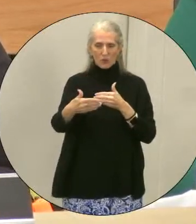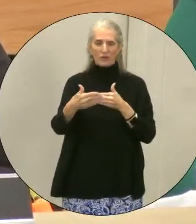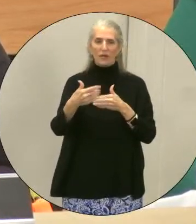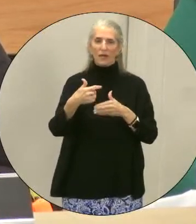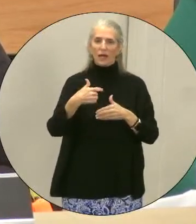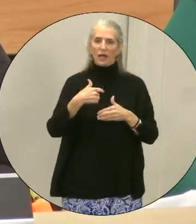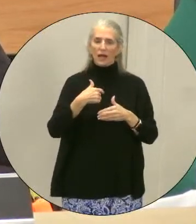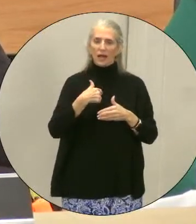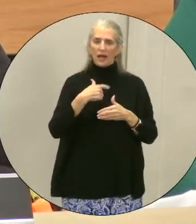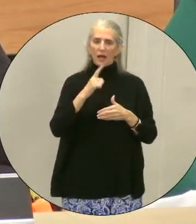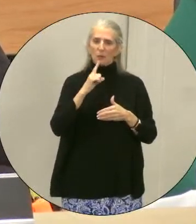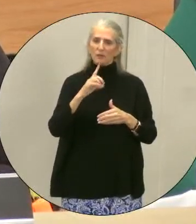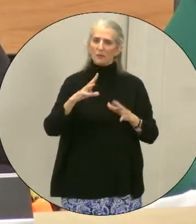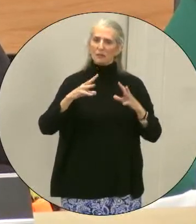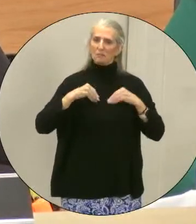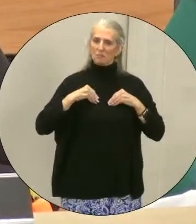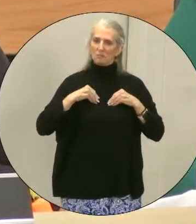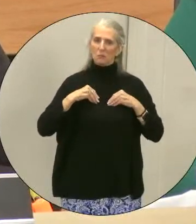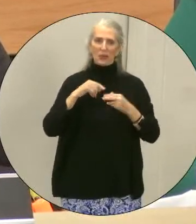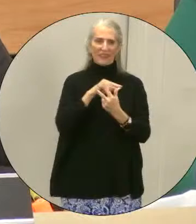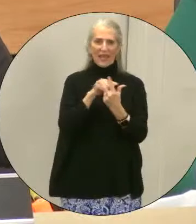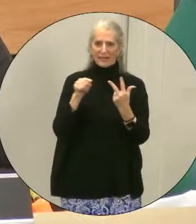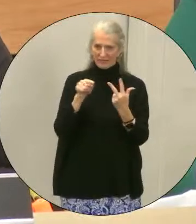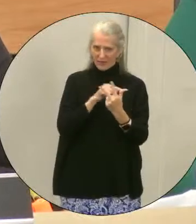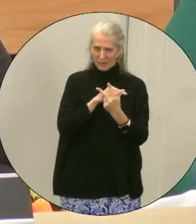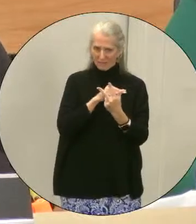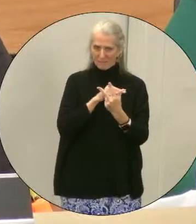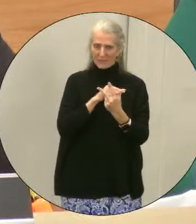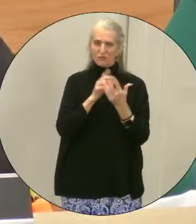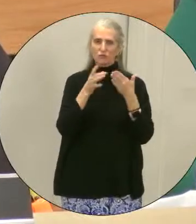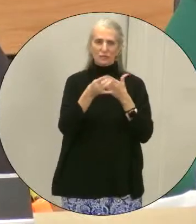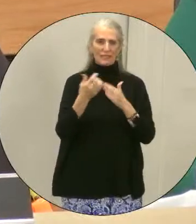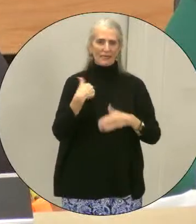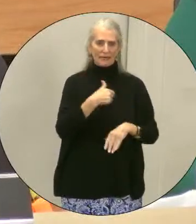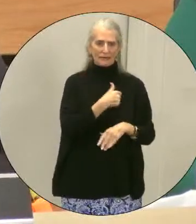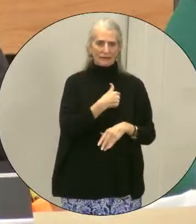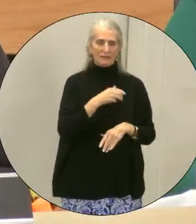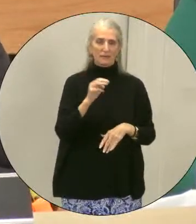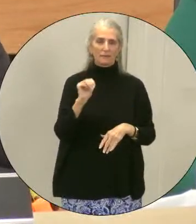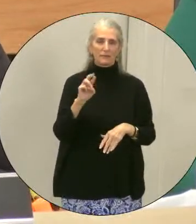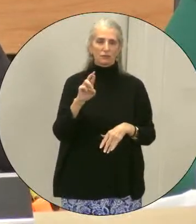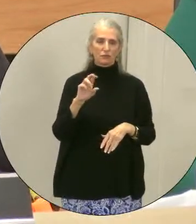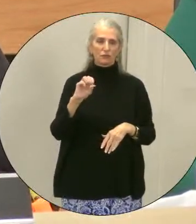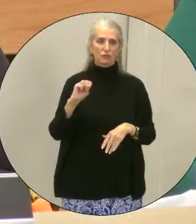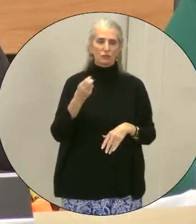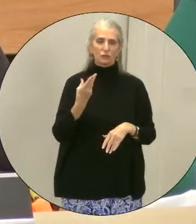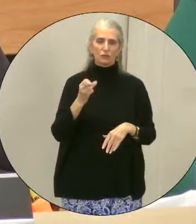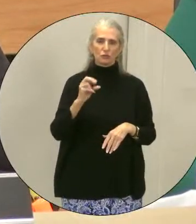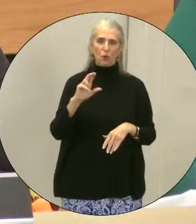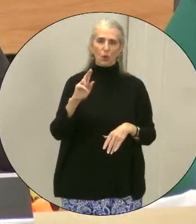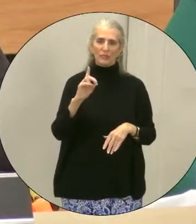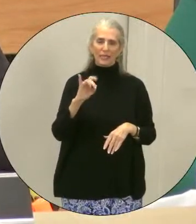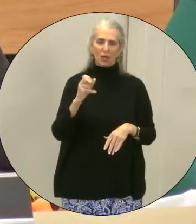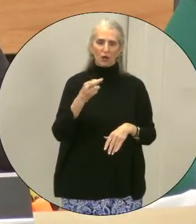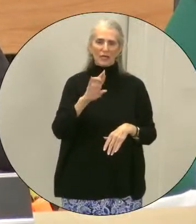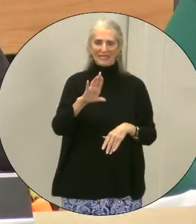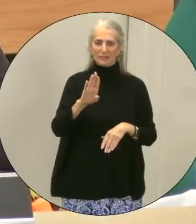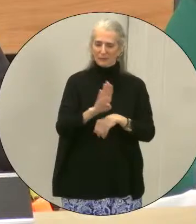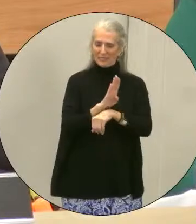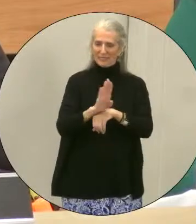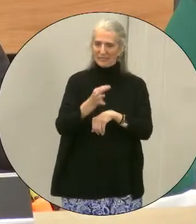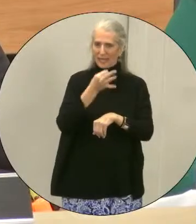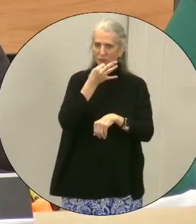been totally fine with any of them to lead us. Mr. Schuldiner, with his business acumen, was